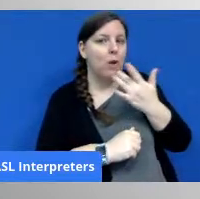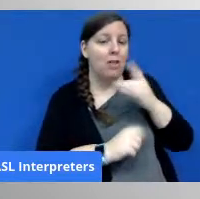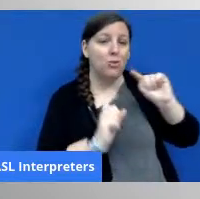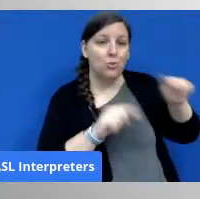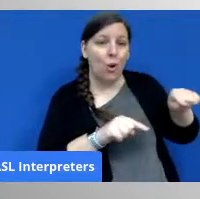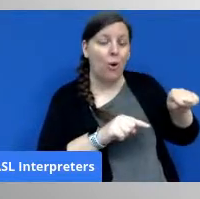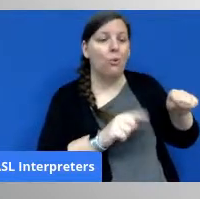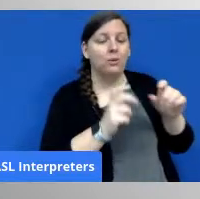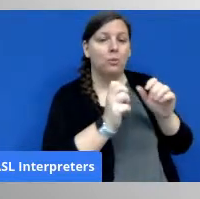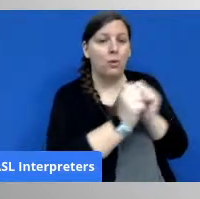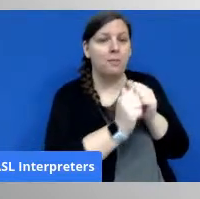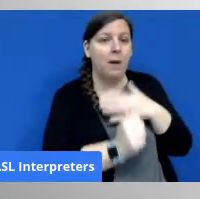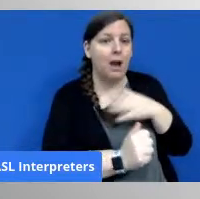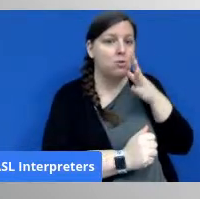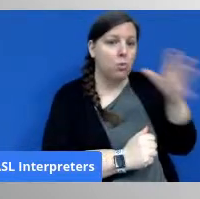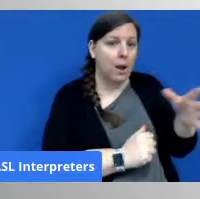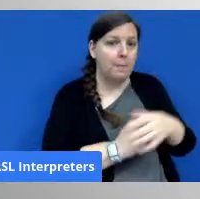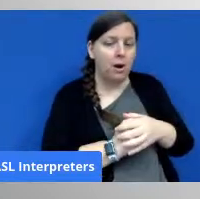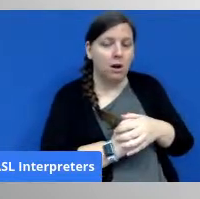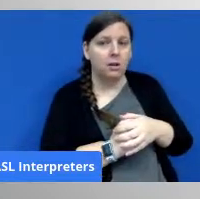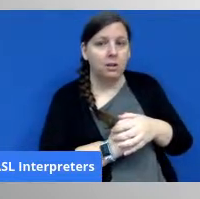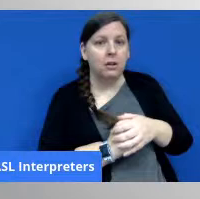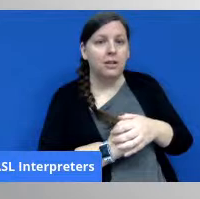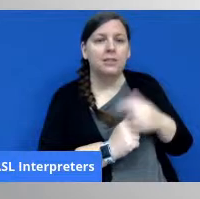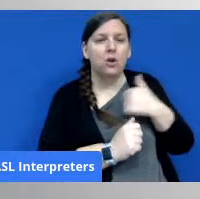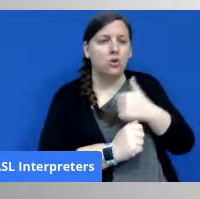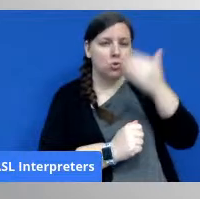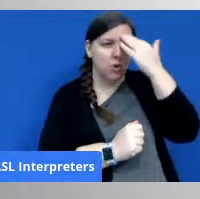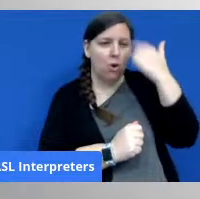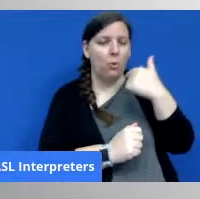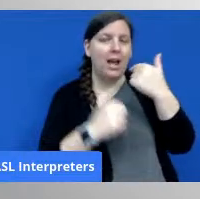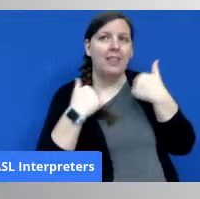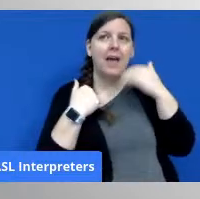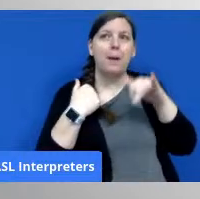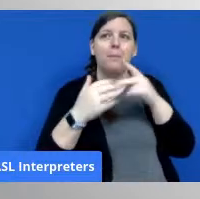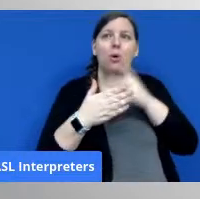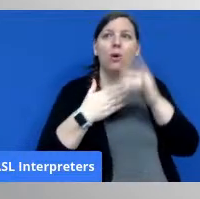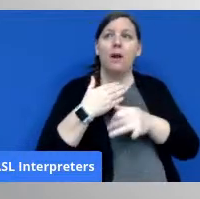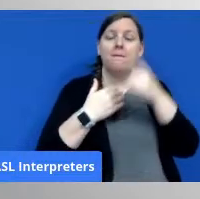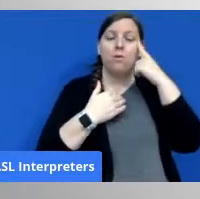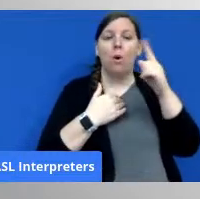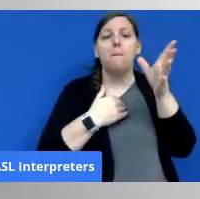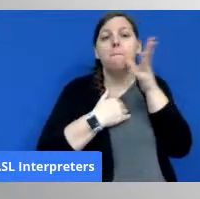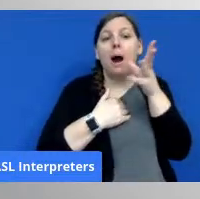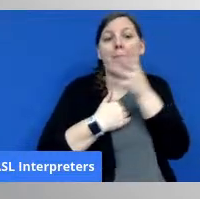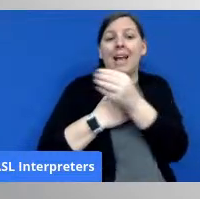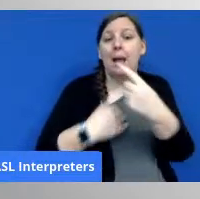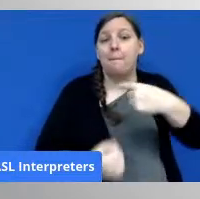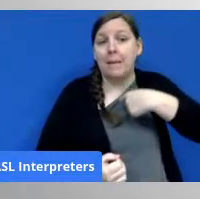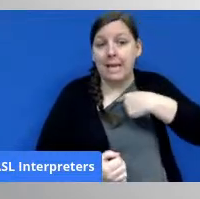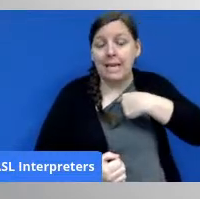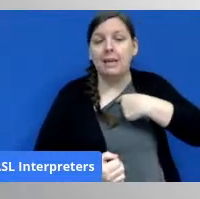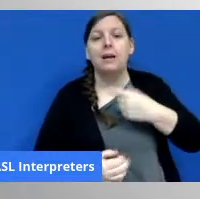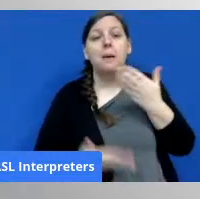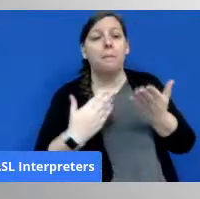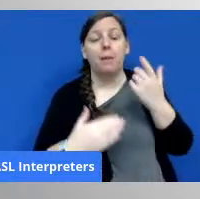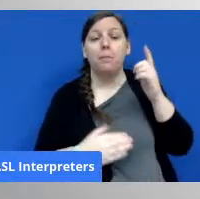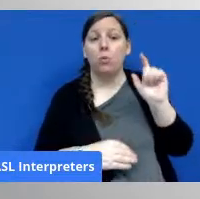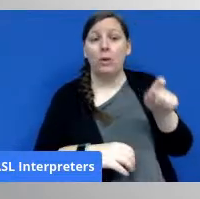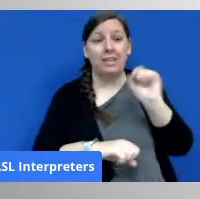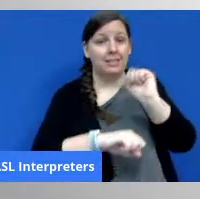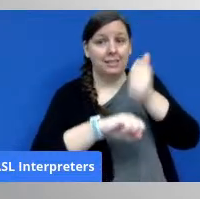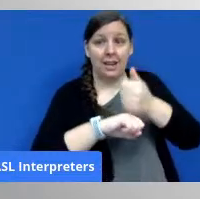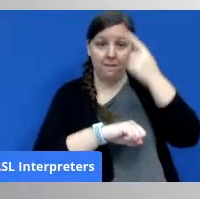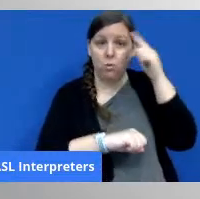Me, maybe it should be like a Grand and Me, where we talk to the grandparents and the grandmothers about how that looks